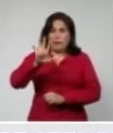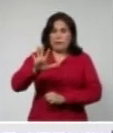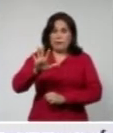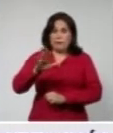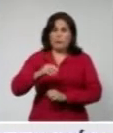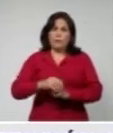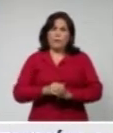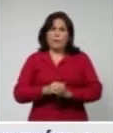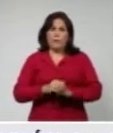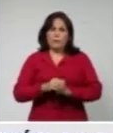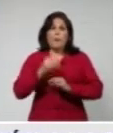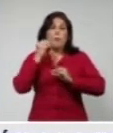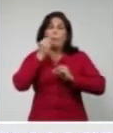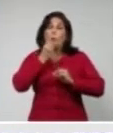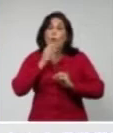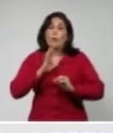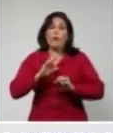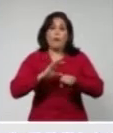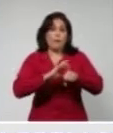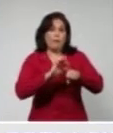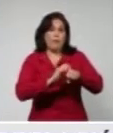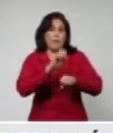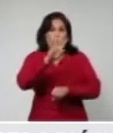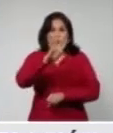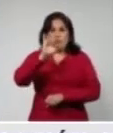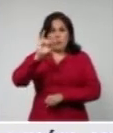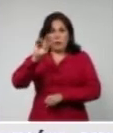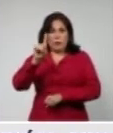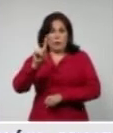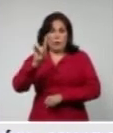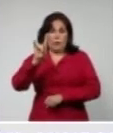1,010 people are hospitalized in Cuba.